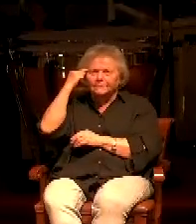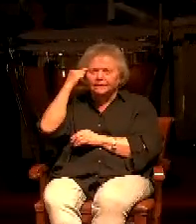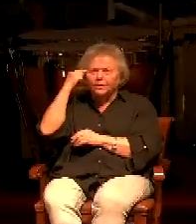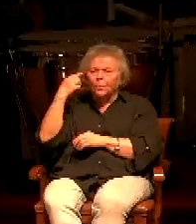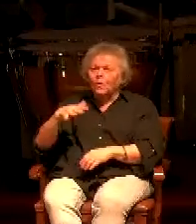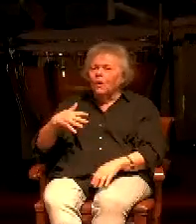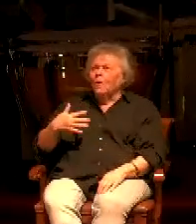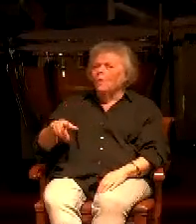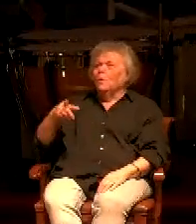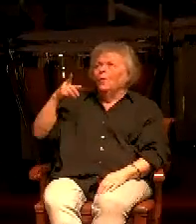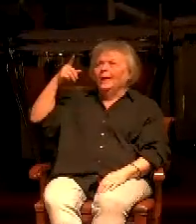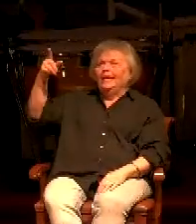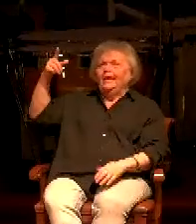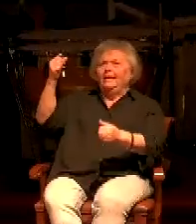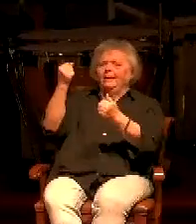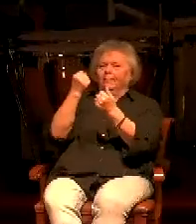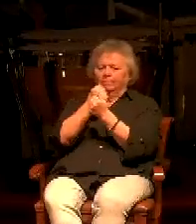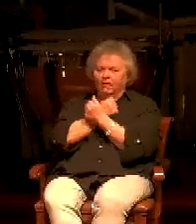us.